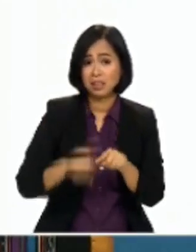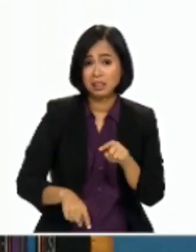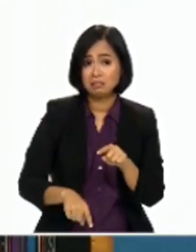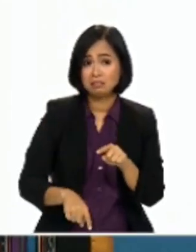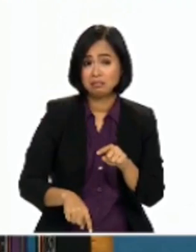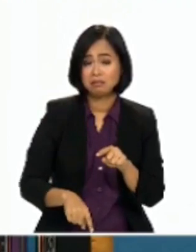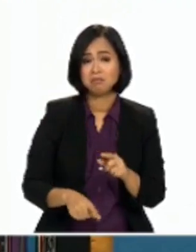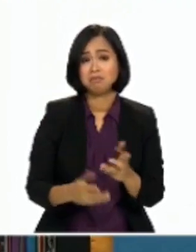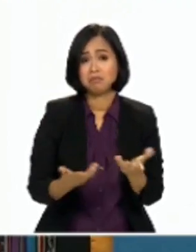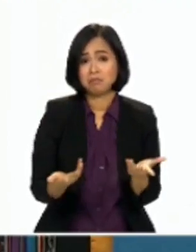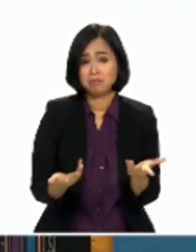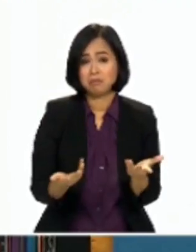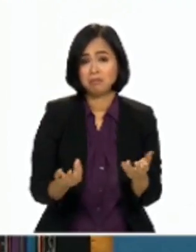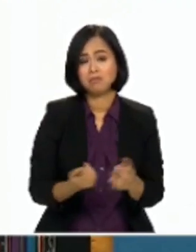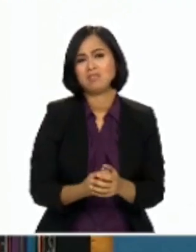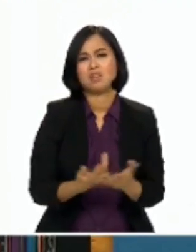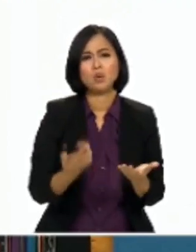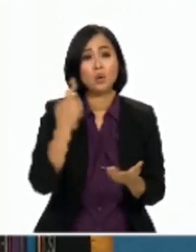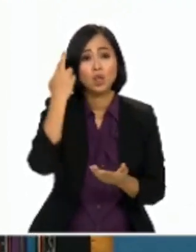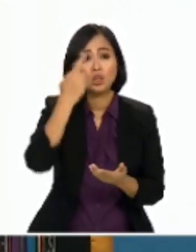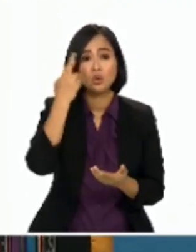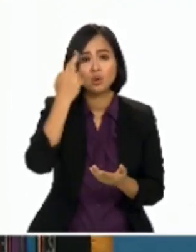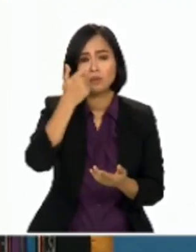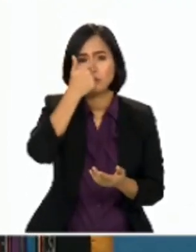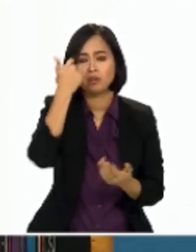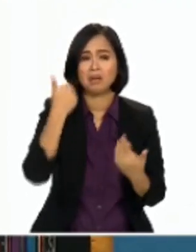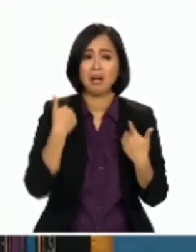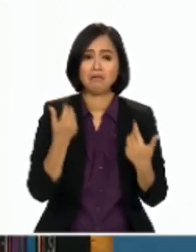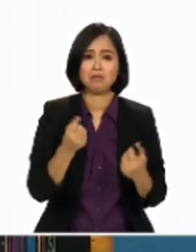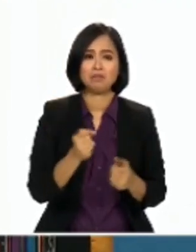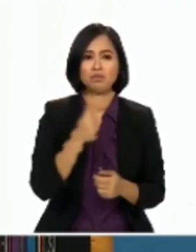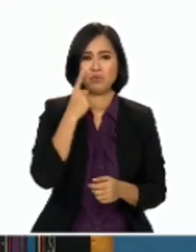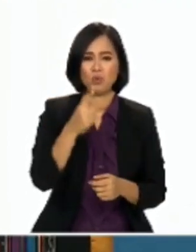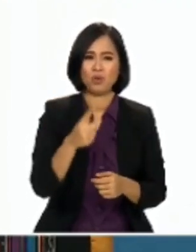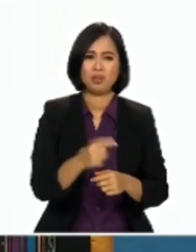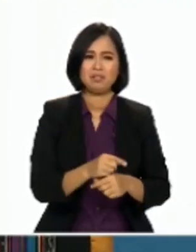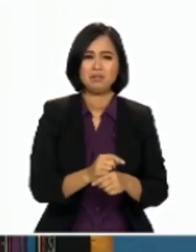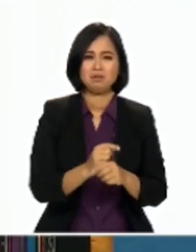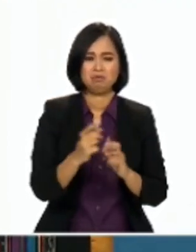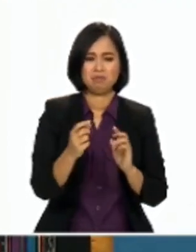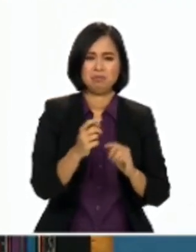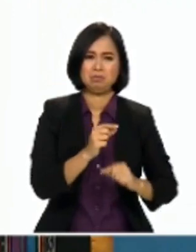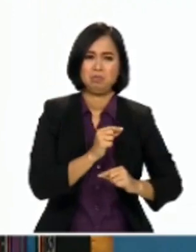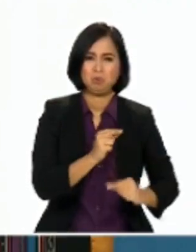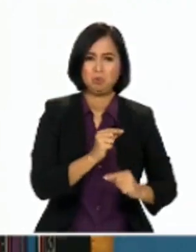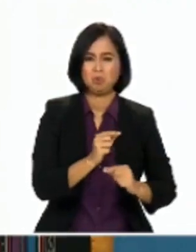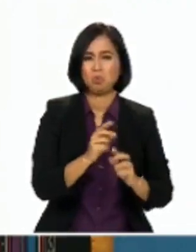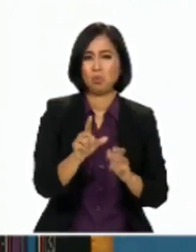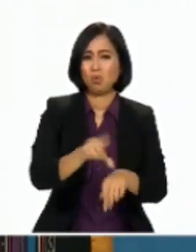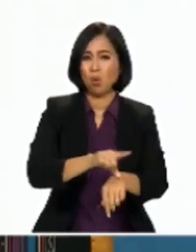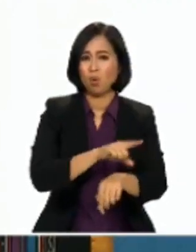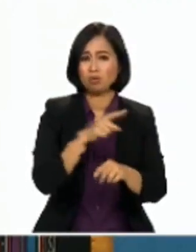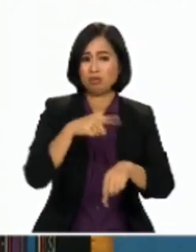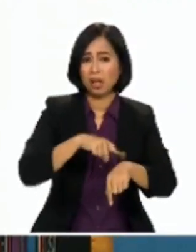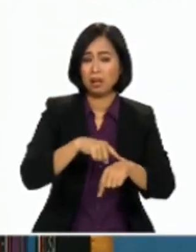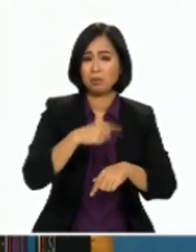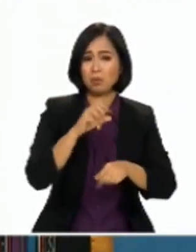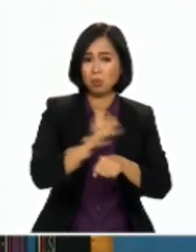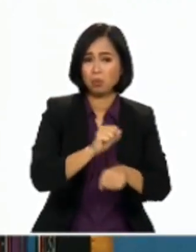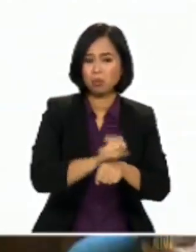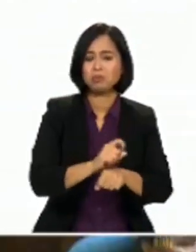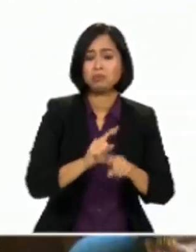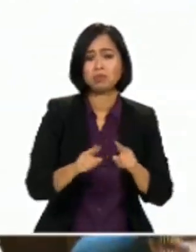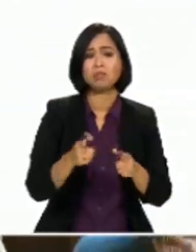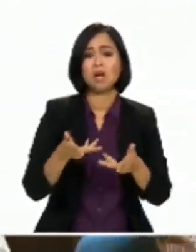them for the reason that there is a security of tenure, I will just allow them to have